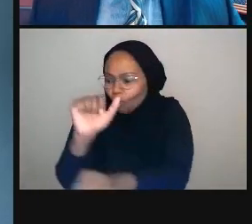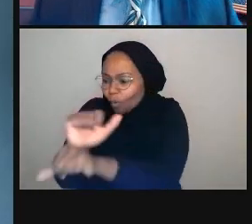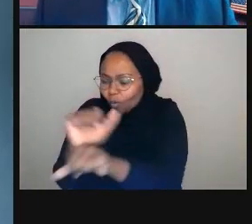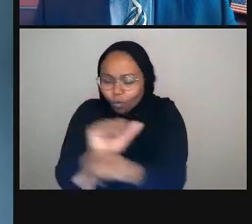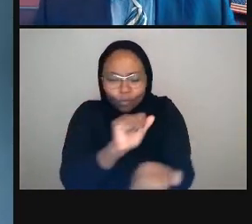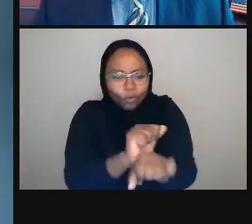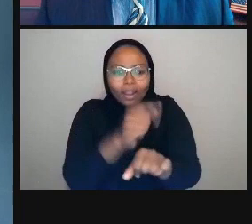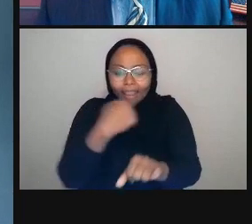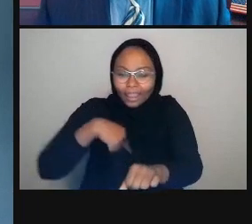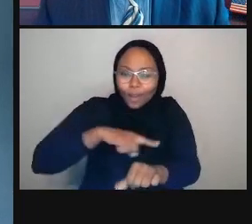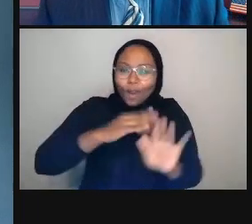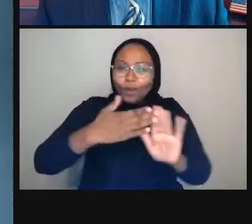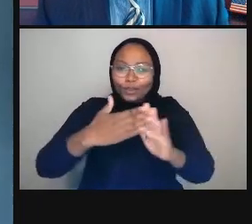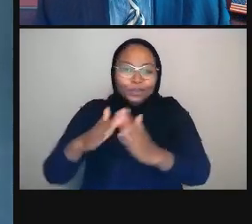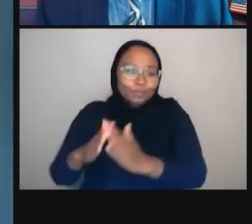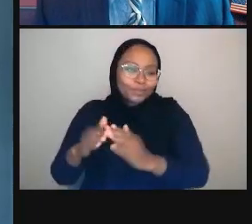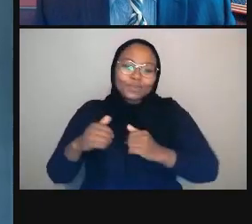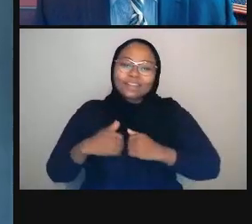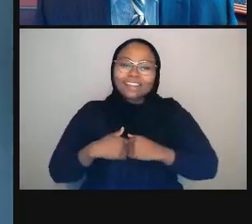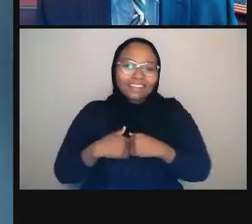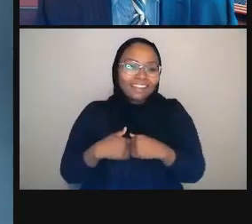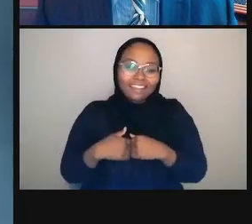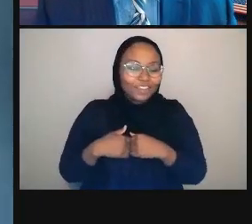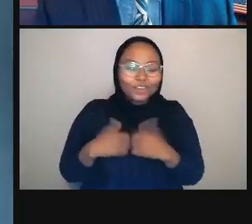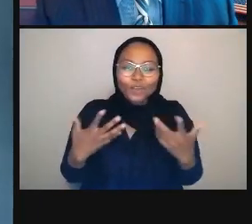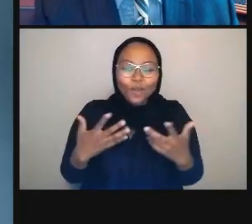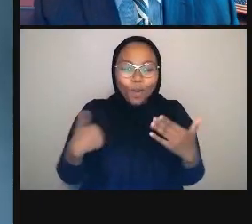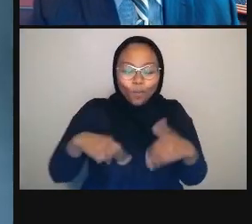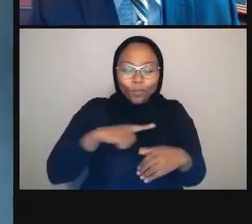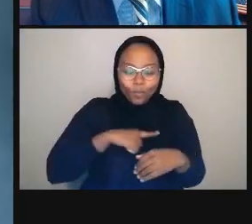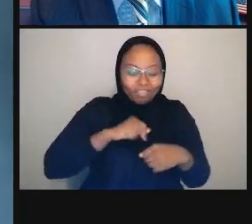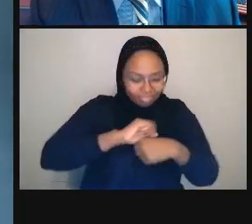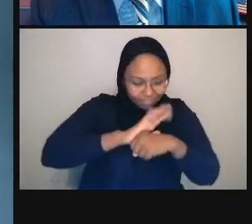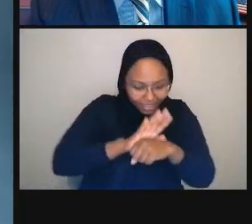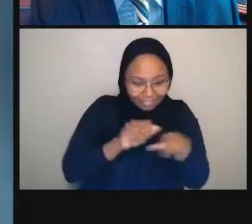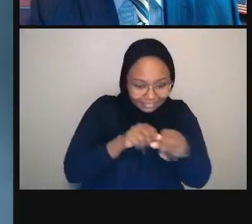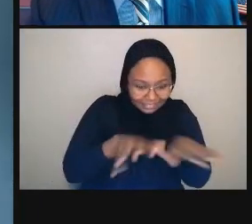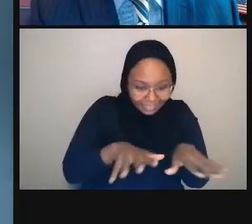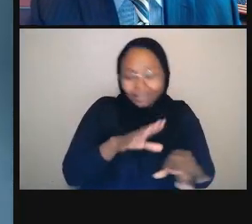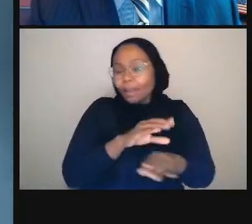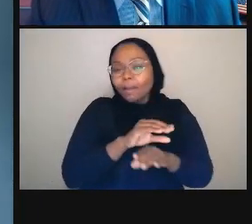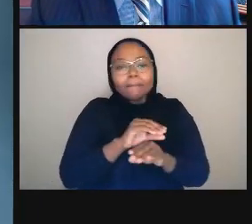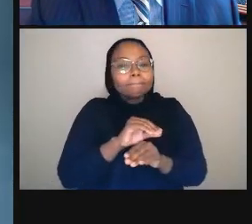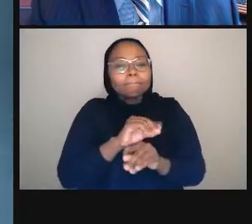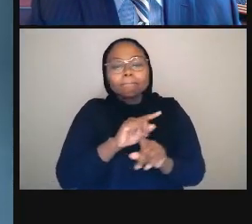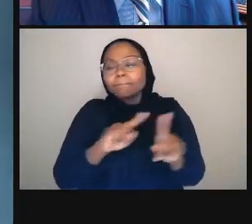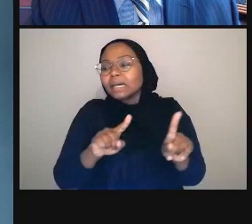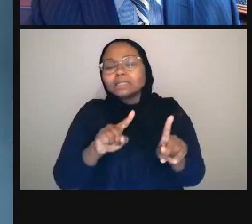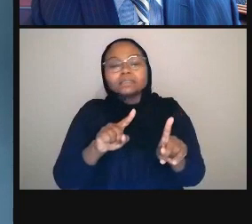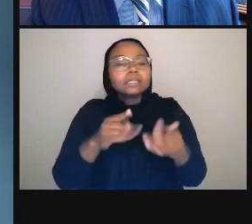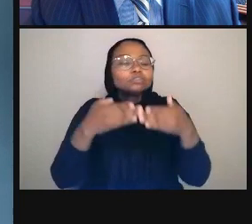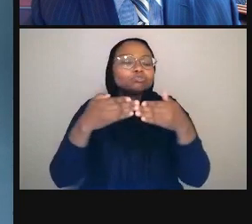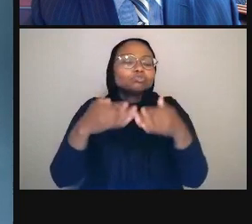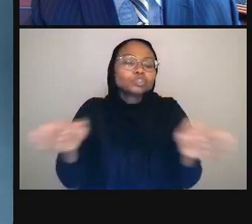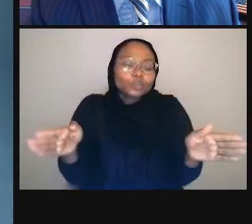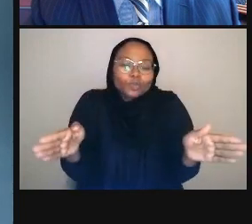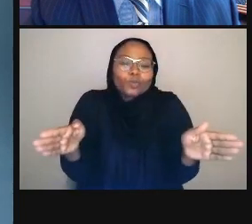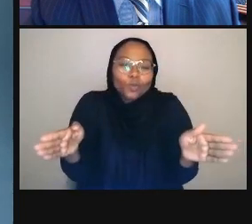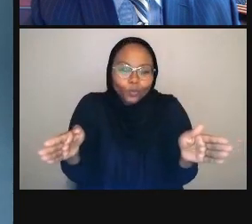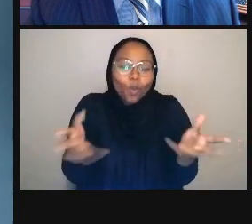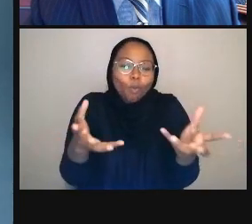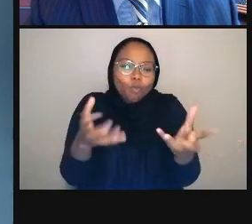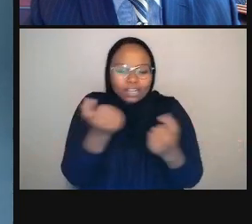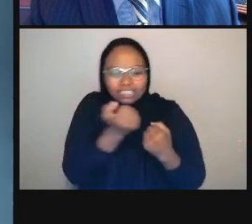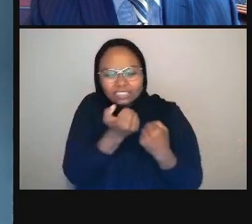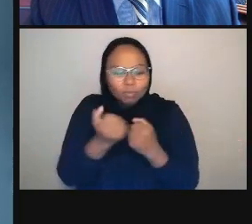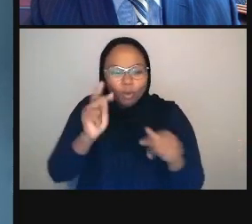and well-being over and over, even beyond the vaccine, just about our health and wellness and us being okay as people. But